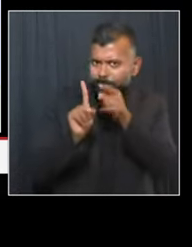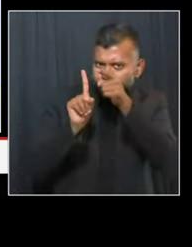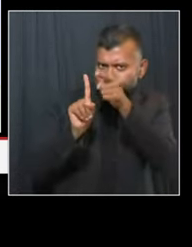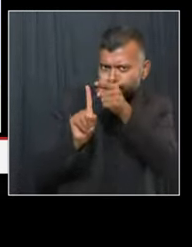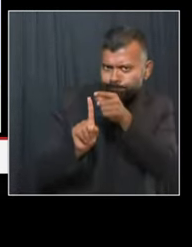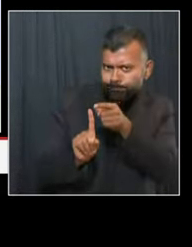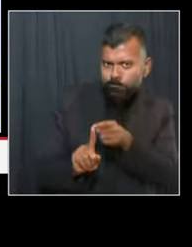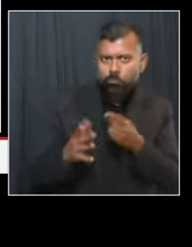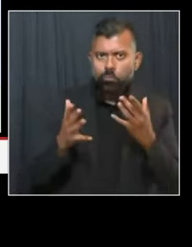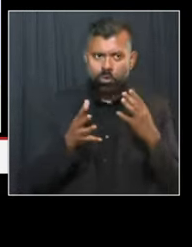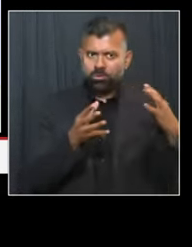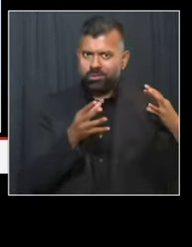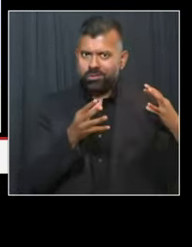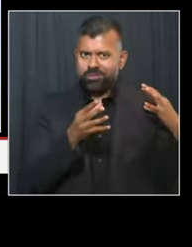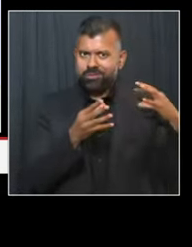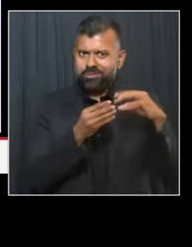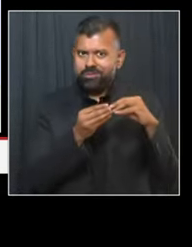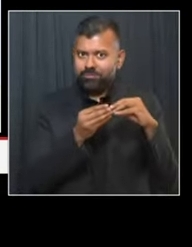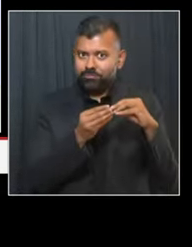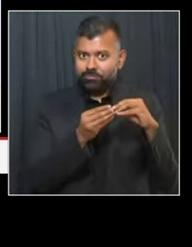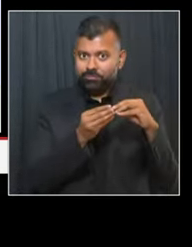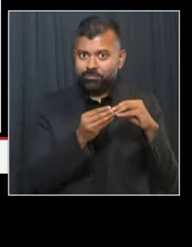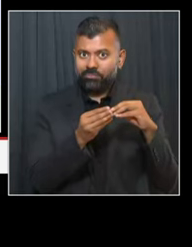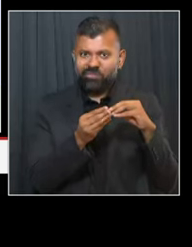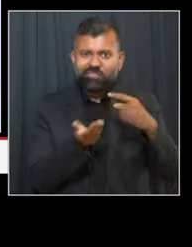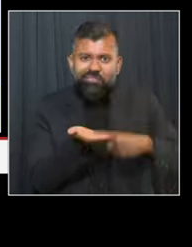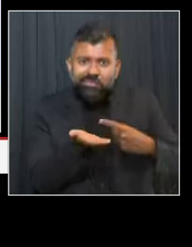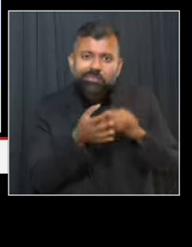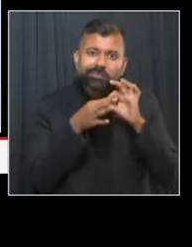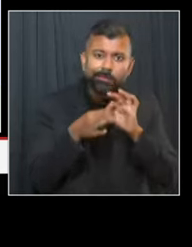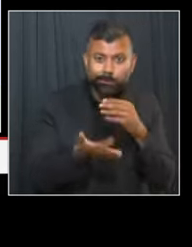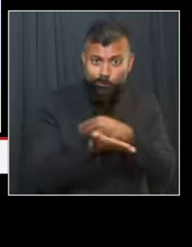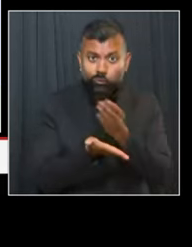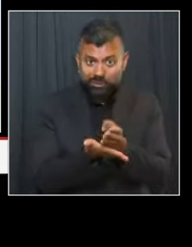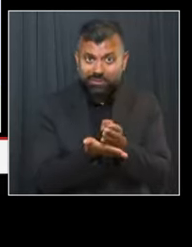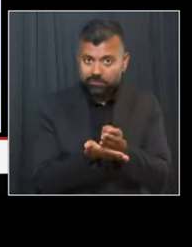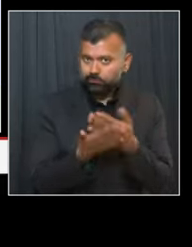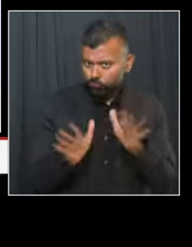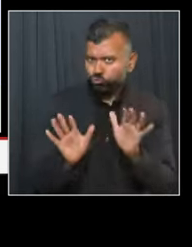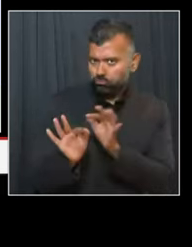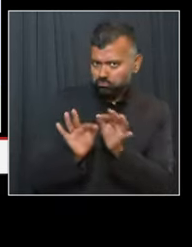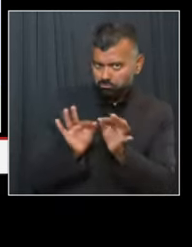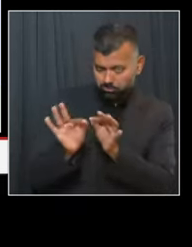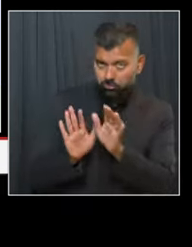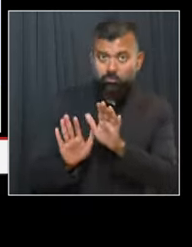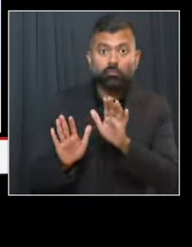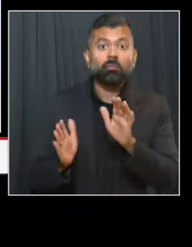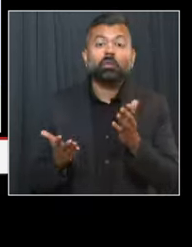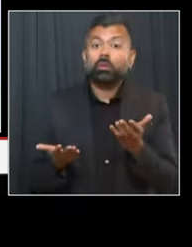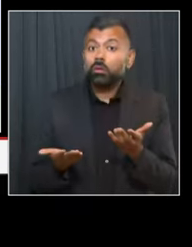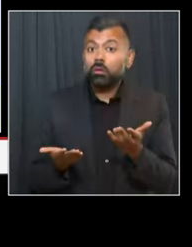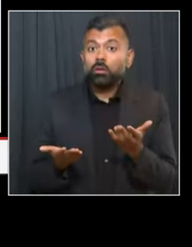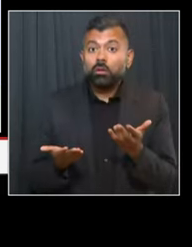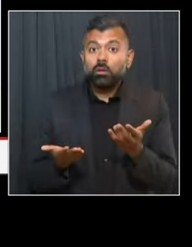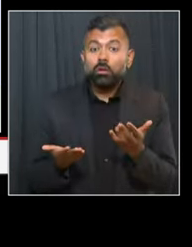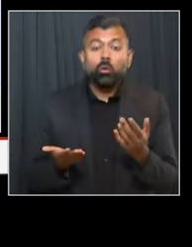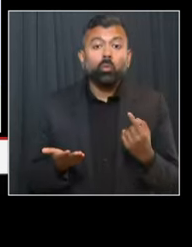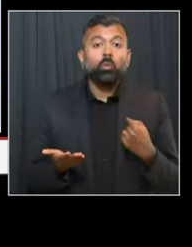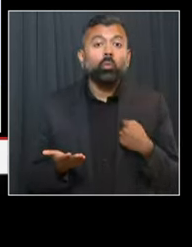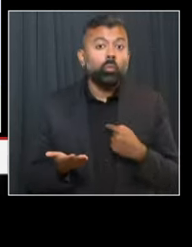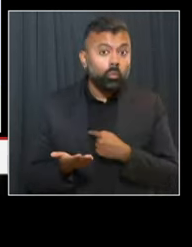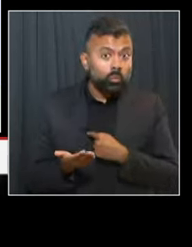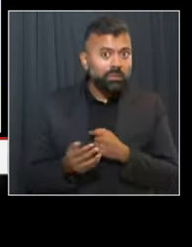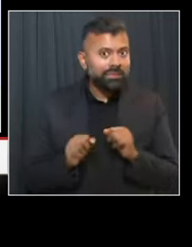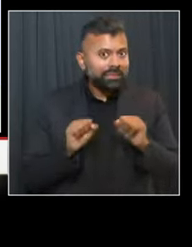the discussions that we had at the start of this, we have been able to allay, and we will not be recommending